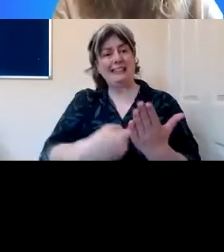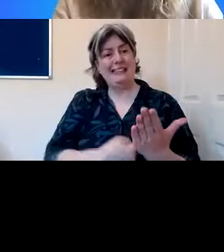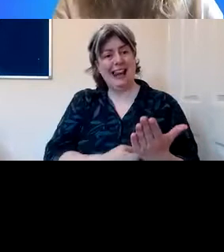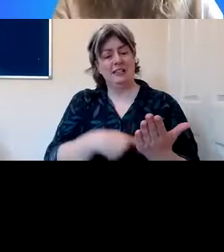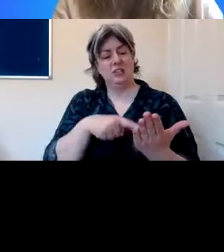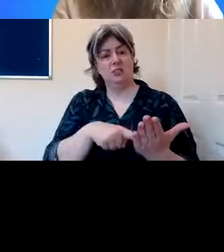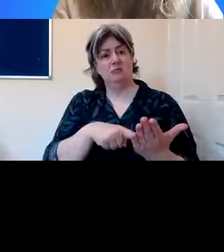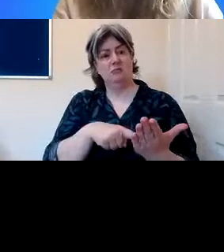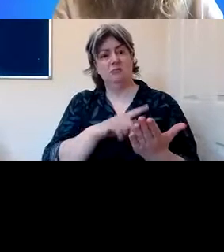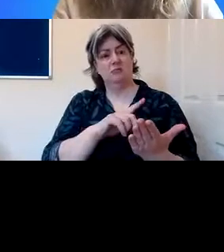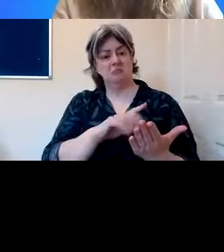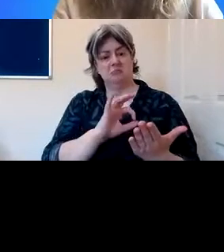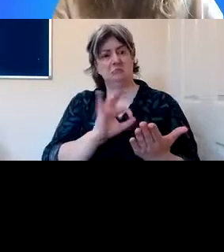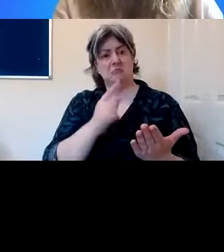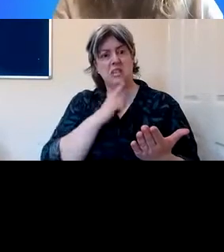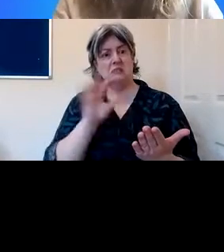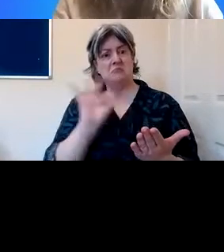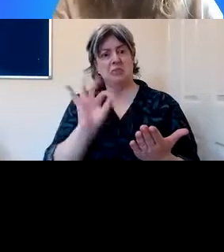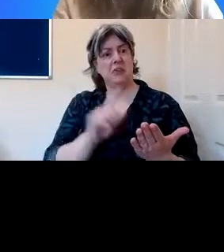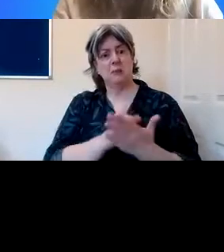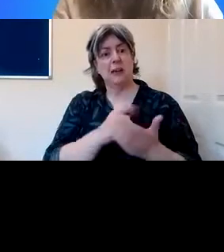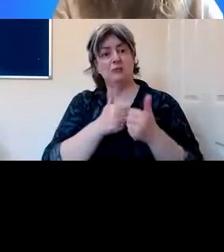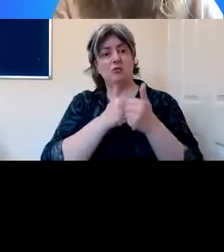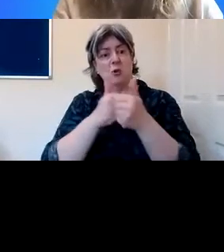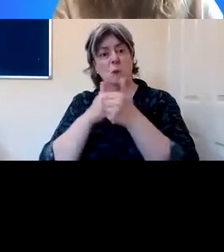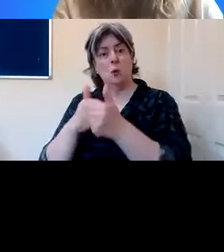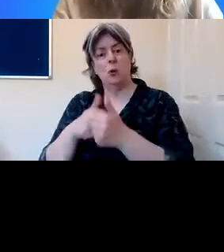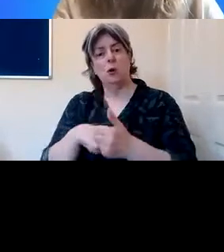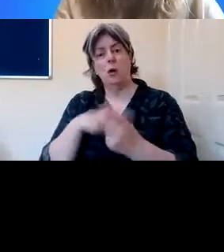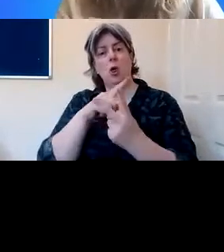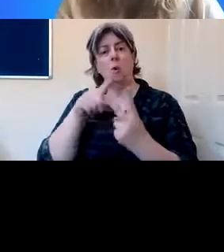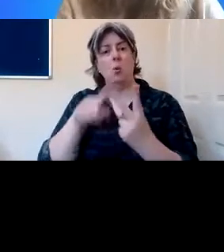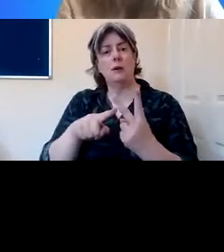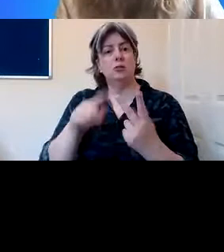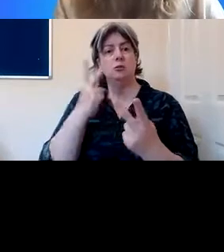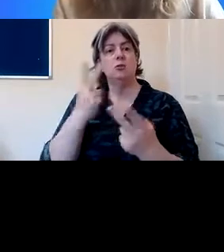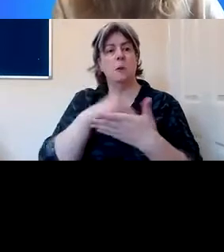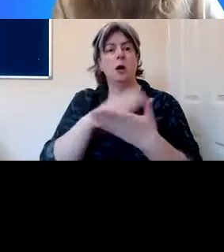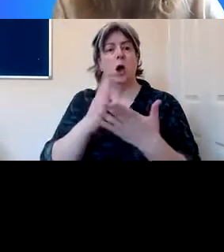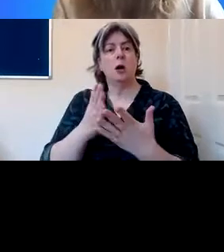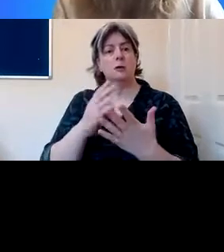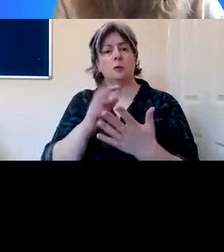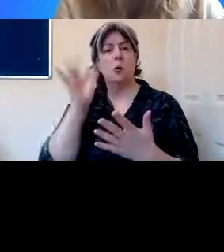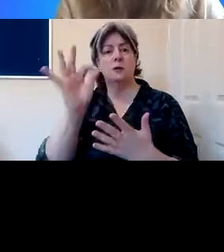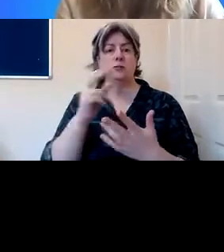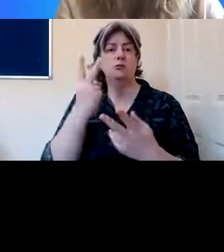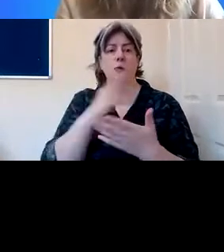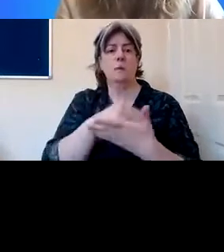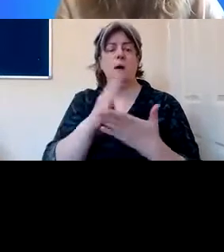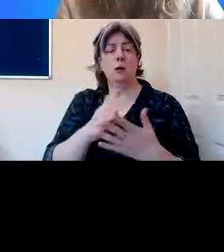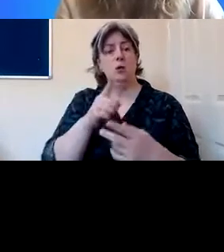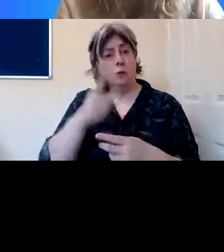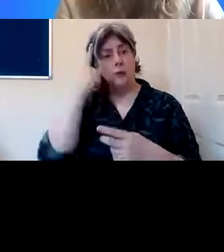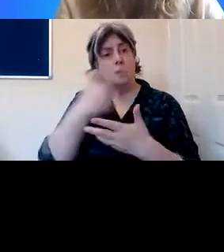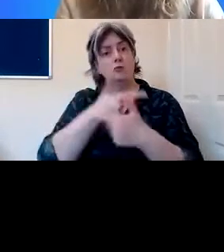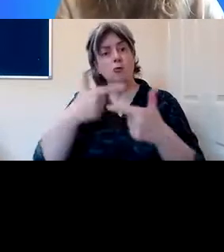that support. So I suppose a question is in two parts. One, do you think there are too many responsibilities being placed